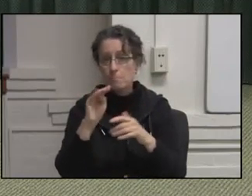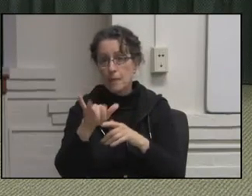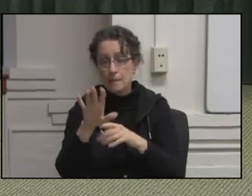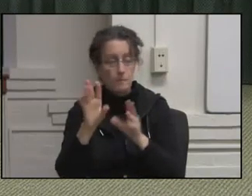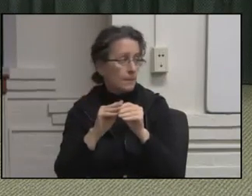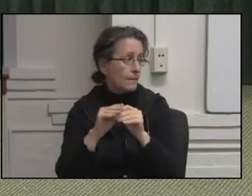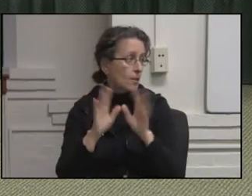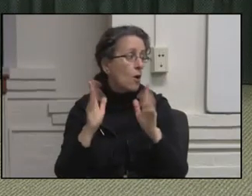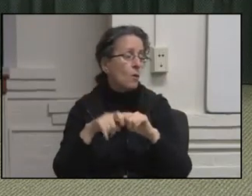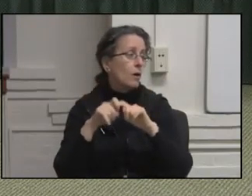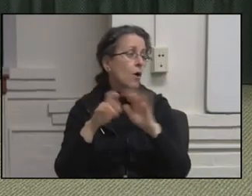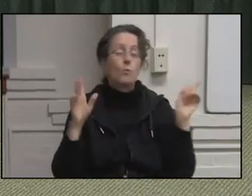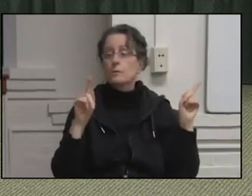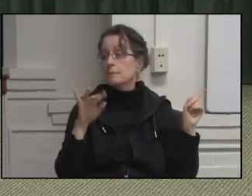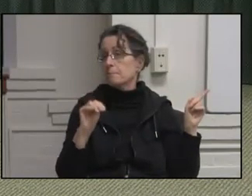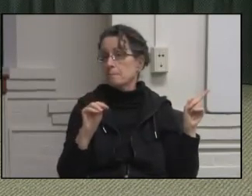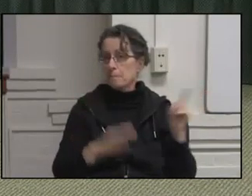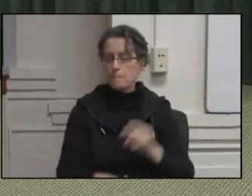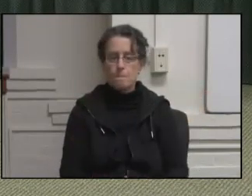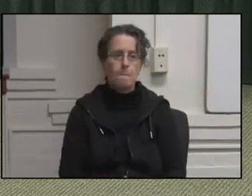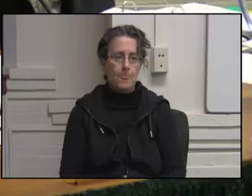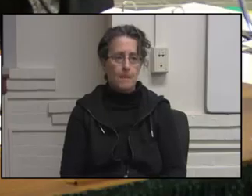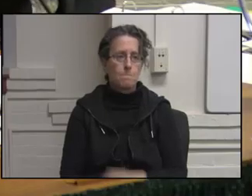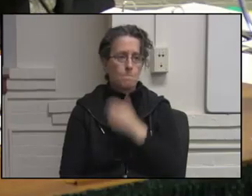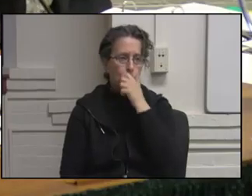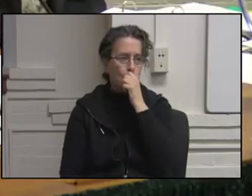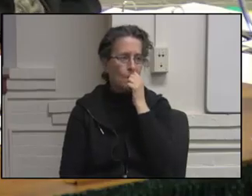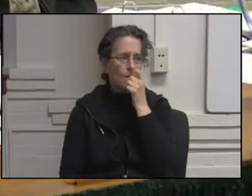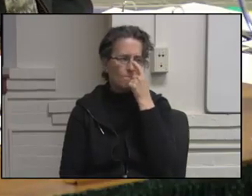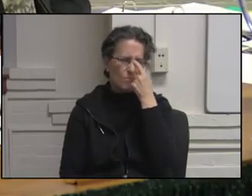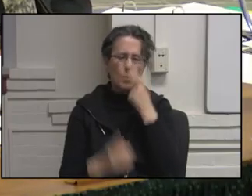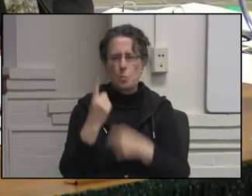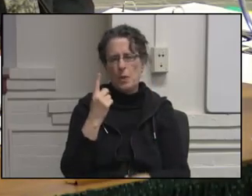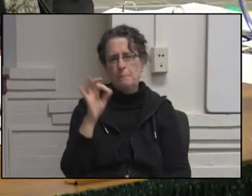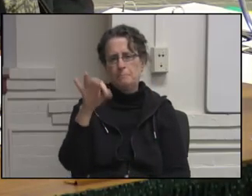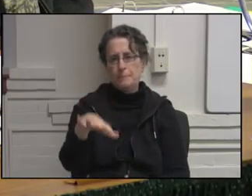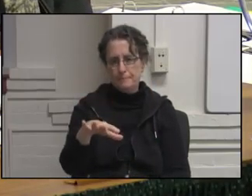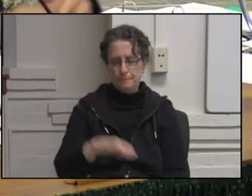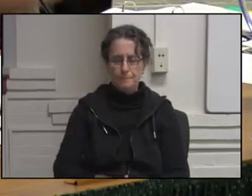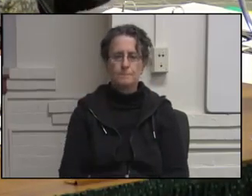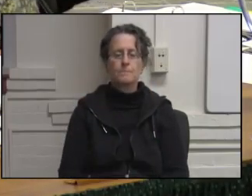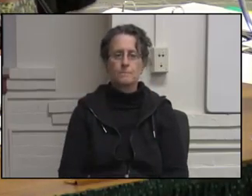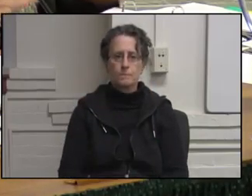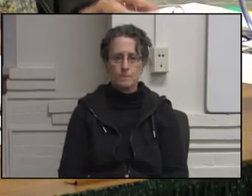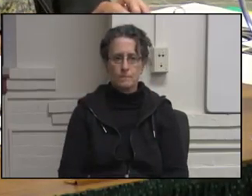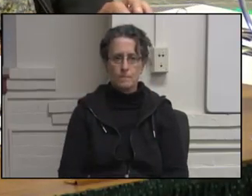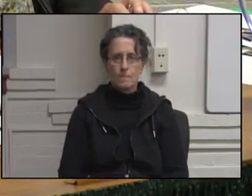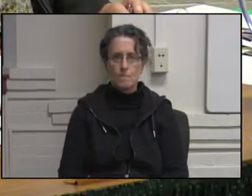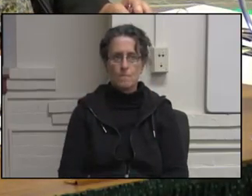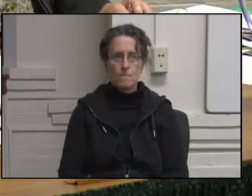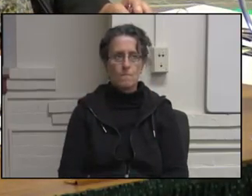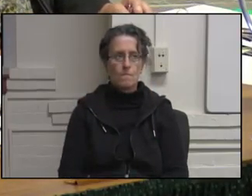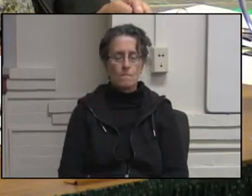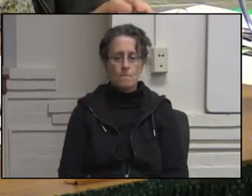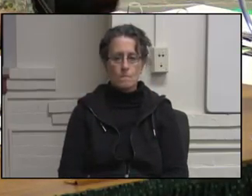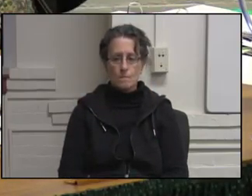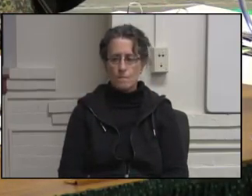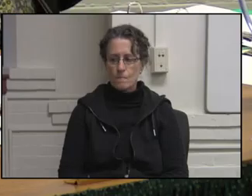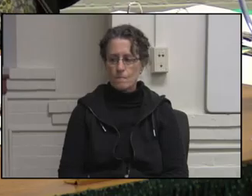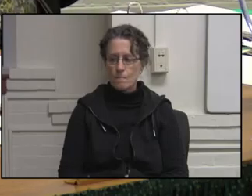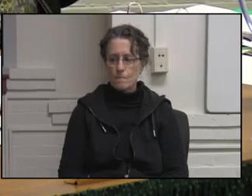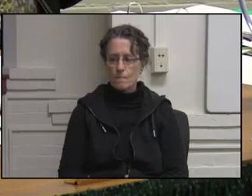Table. Oh, Tim, please. I just wanted to throw out there that I'm really seeking sort